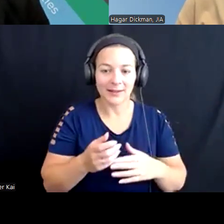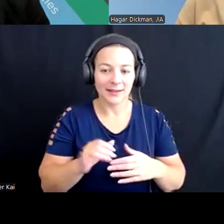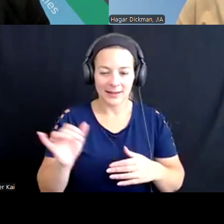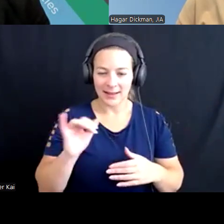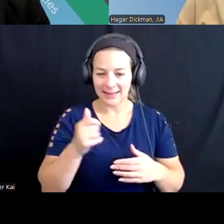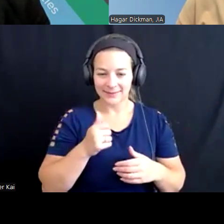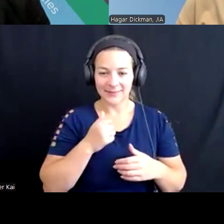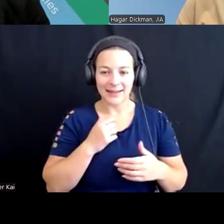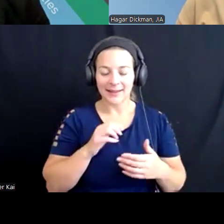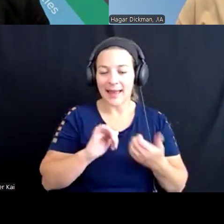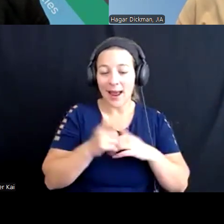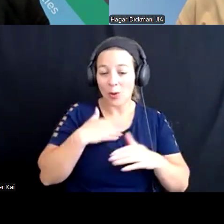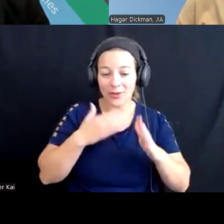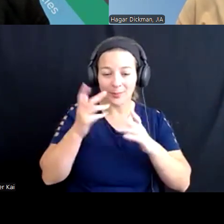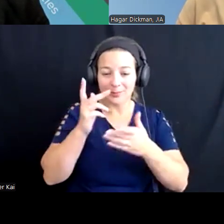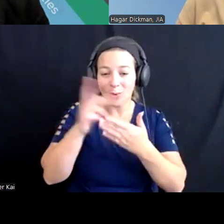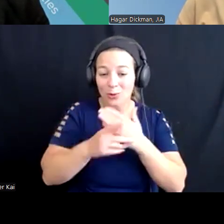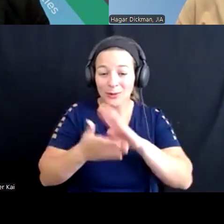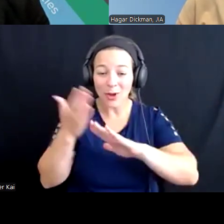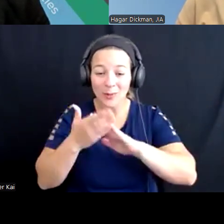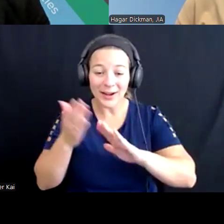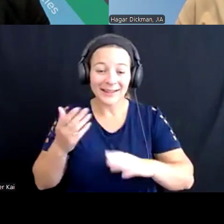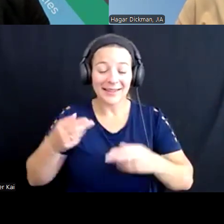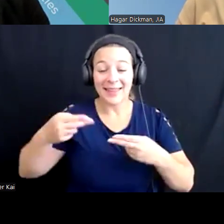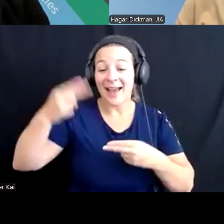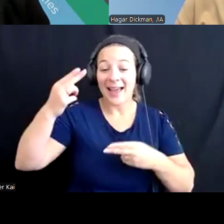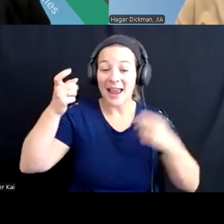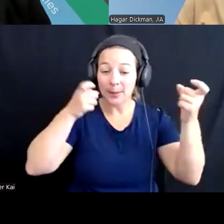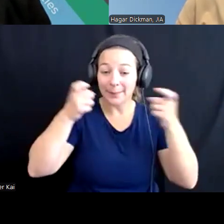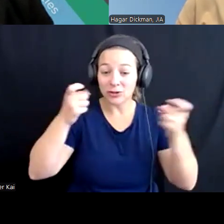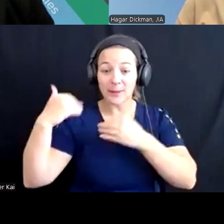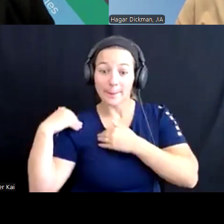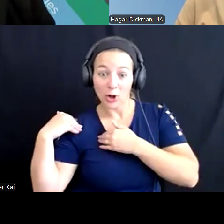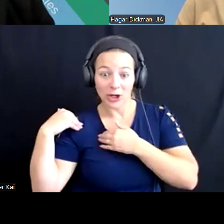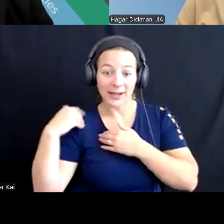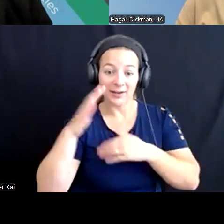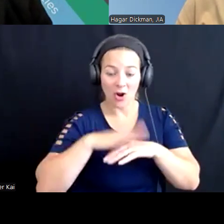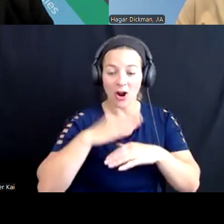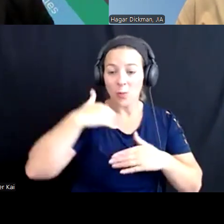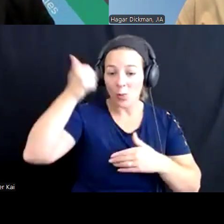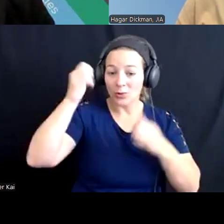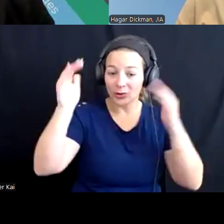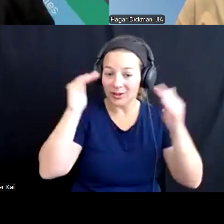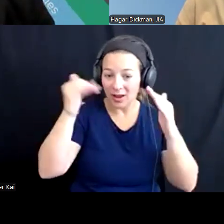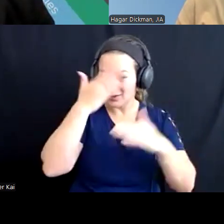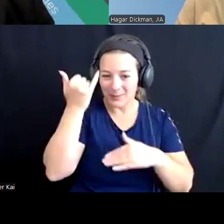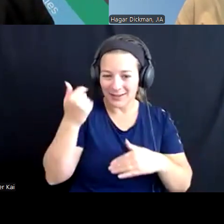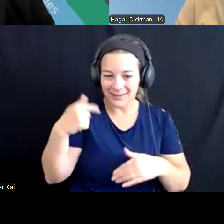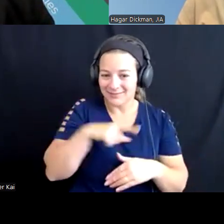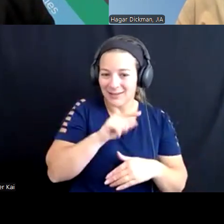these programs, the high administrative burdens put on older adults due to lack of standardized